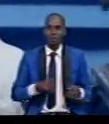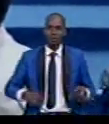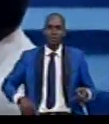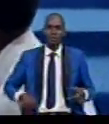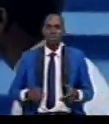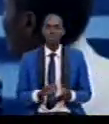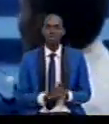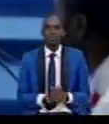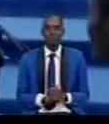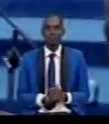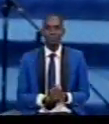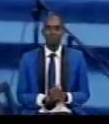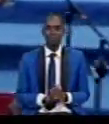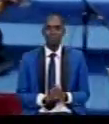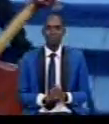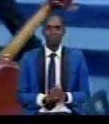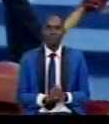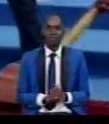Walk.